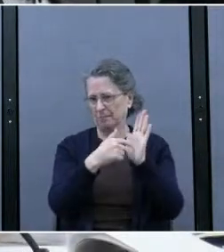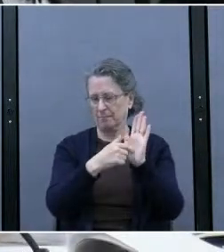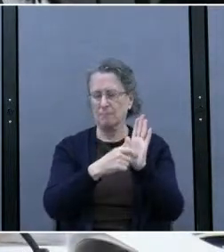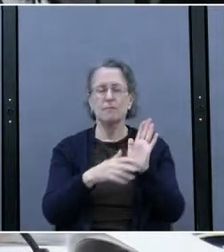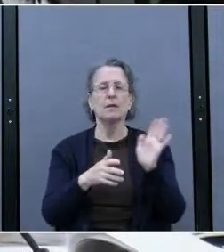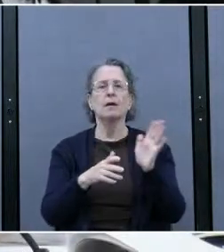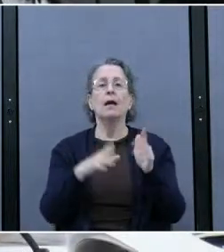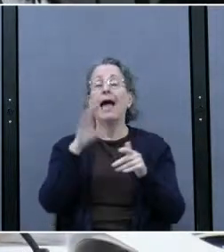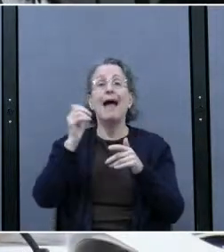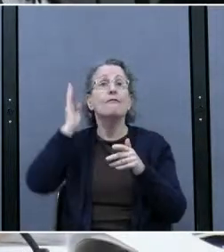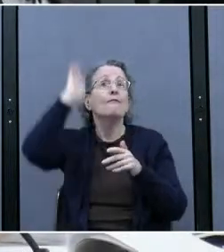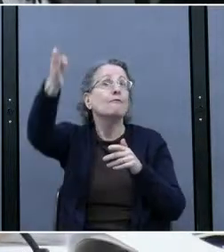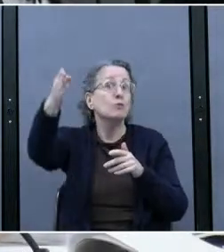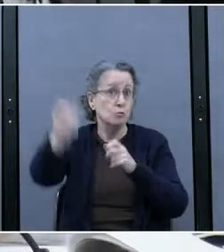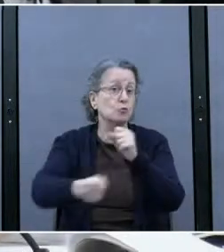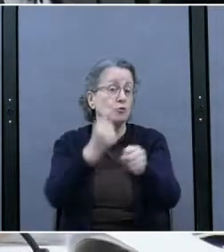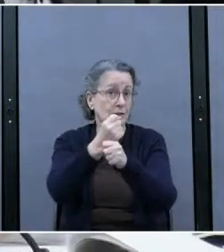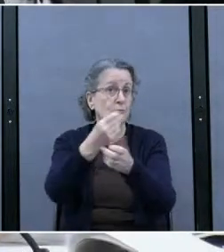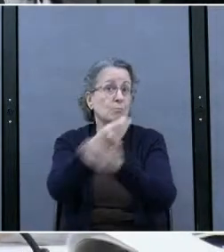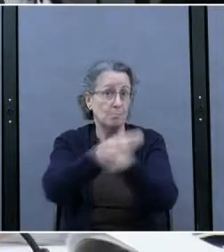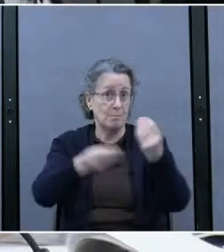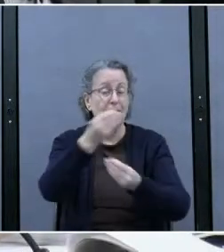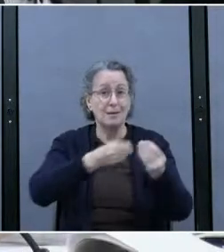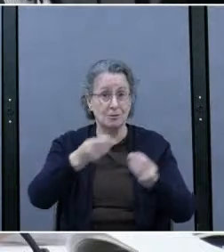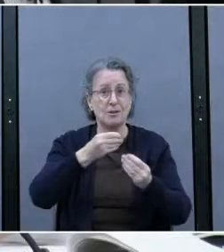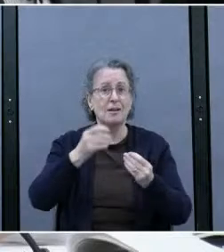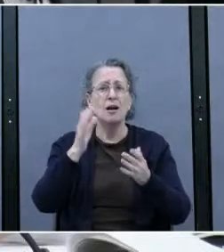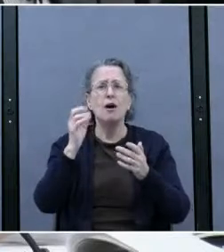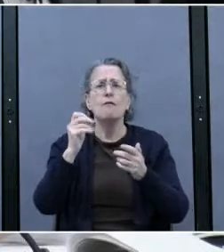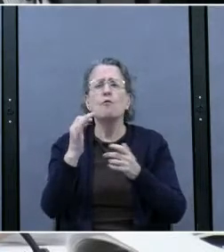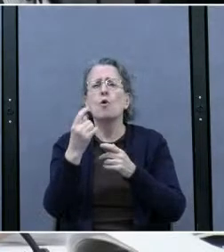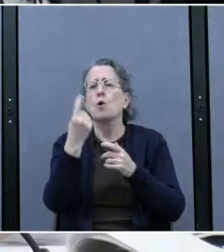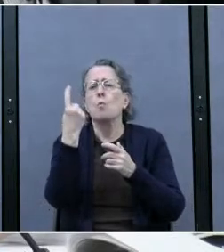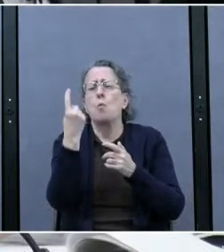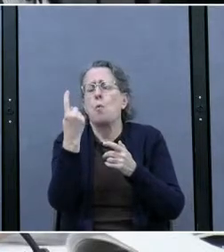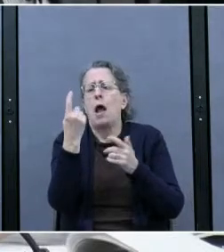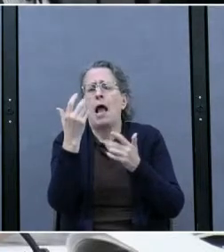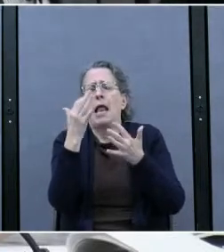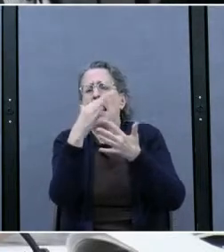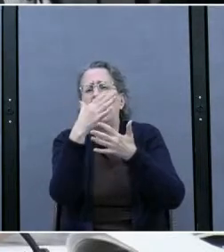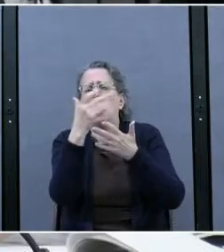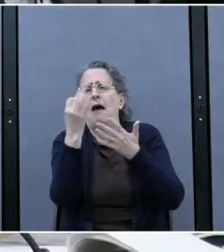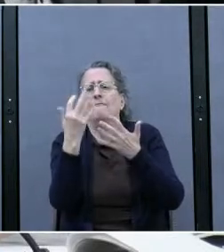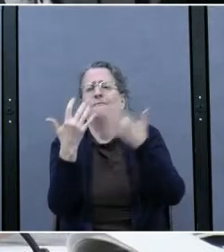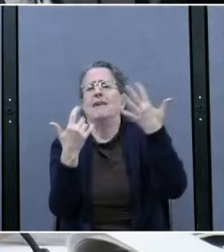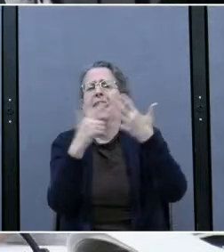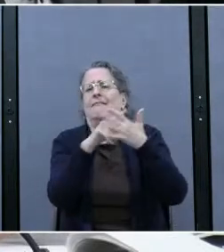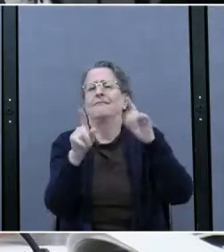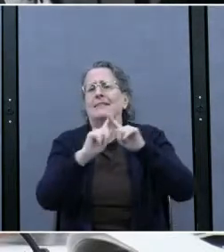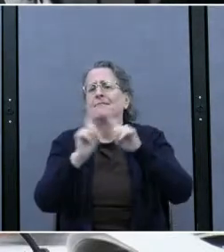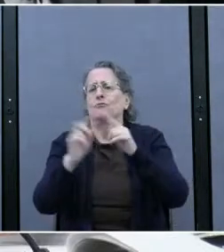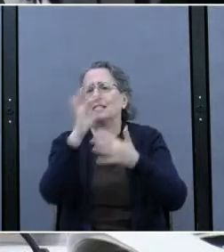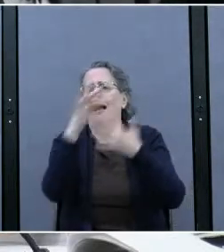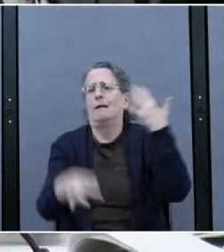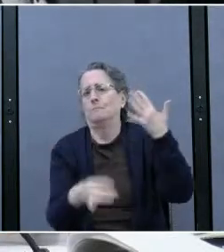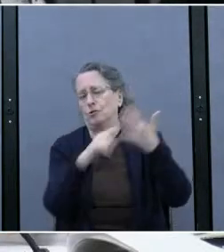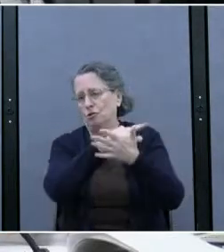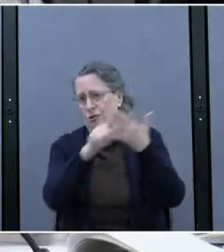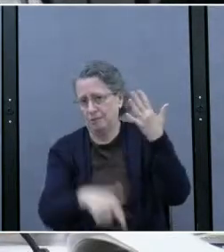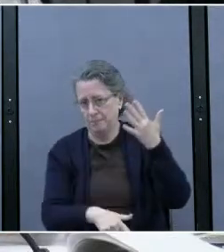future budgets, for one of these following options. There were 5 options, and it's